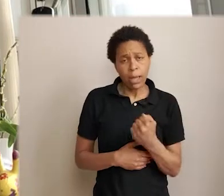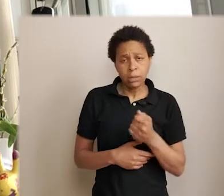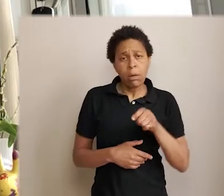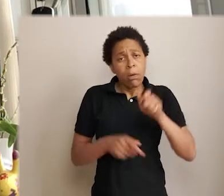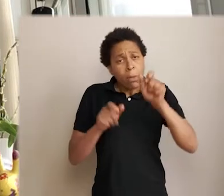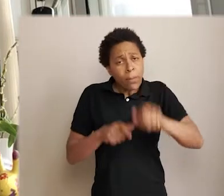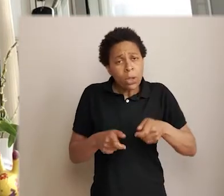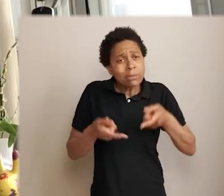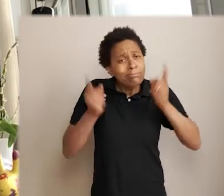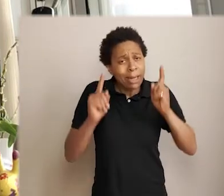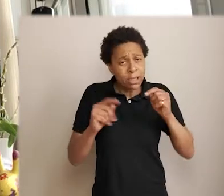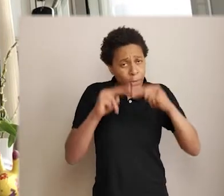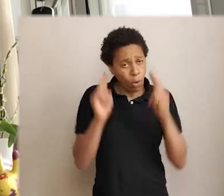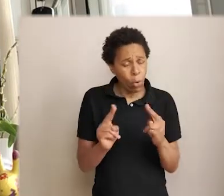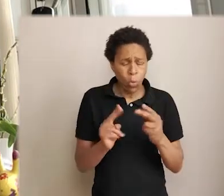it.